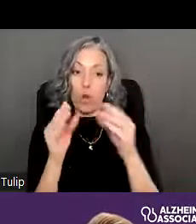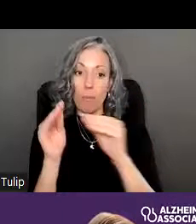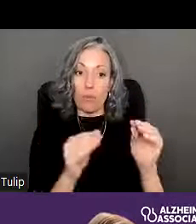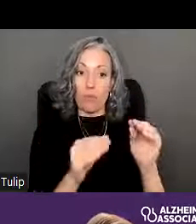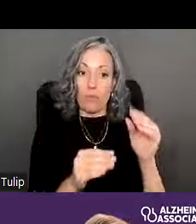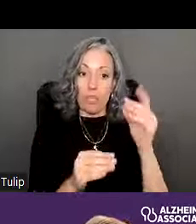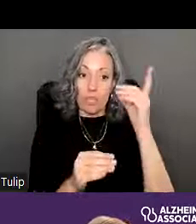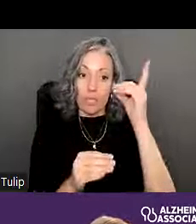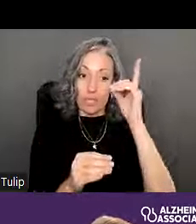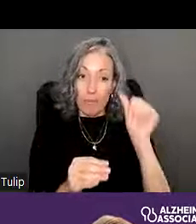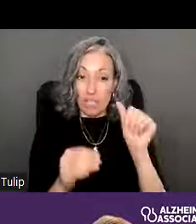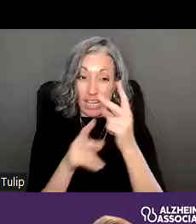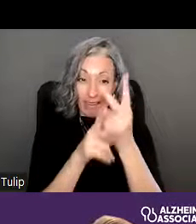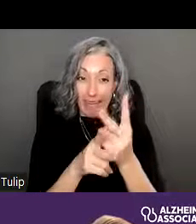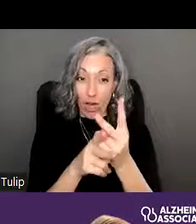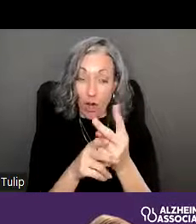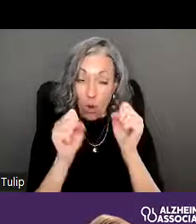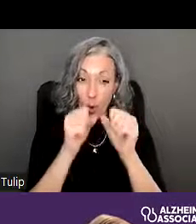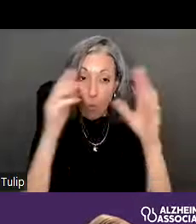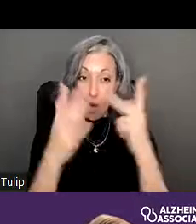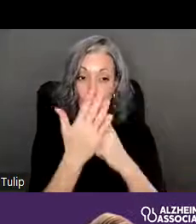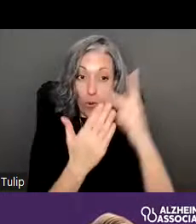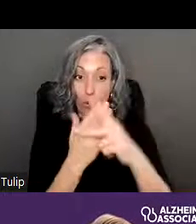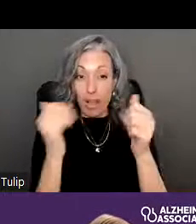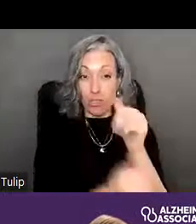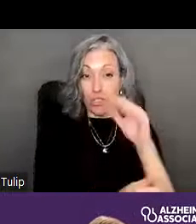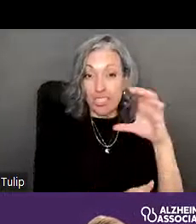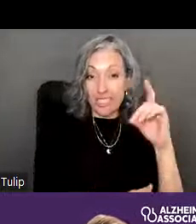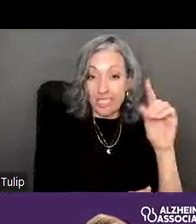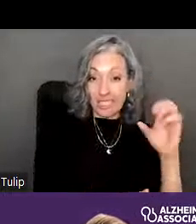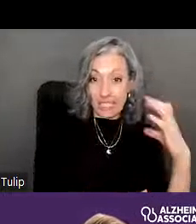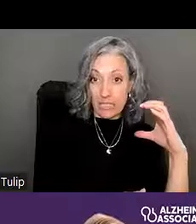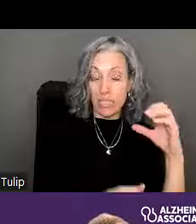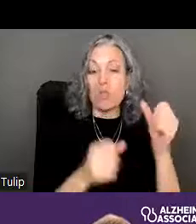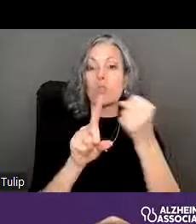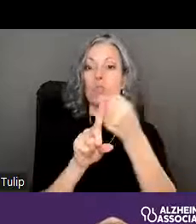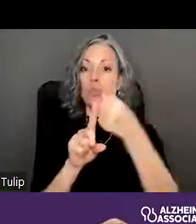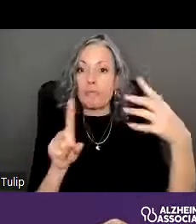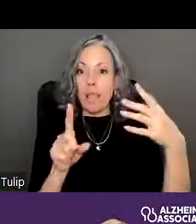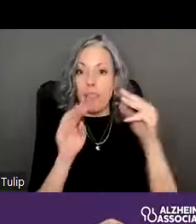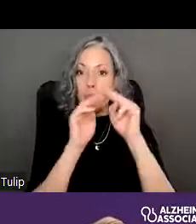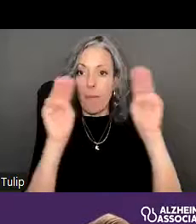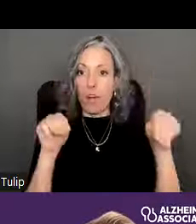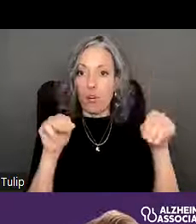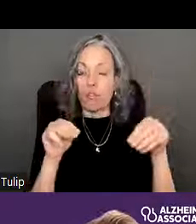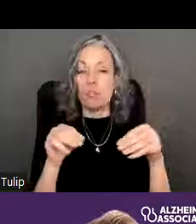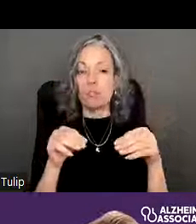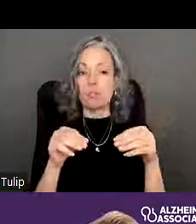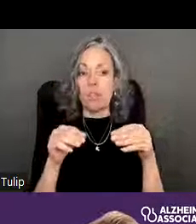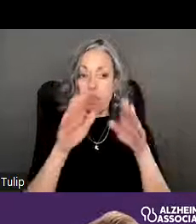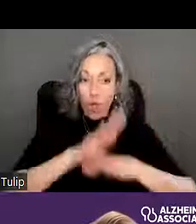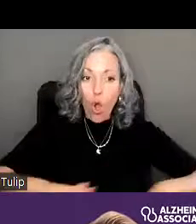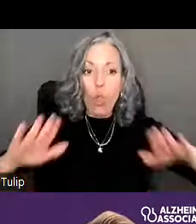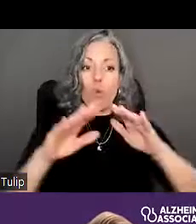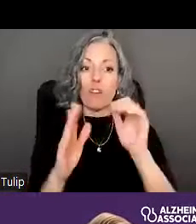Aware program under the CADCs, as we think they're very appropriate to expand the model and give us a better reach throughout the state.